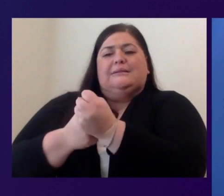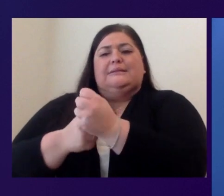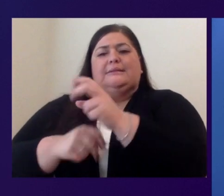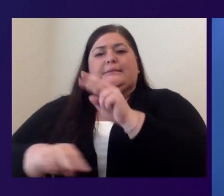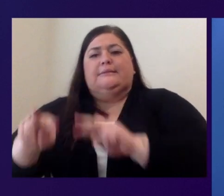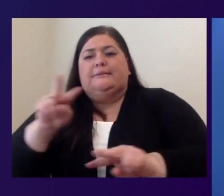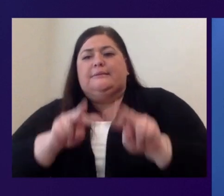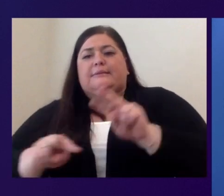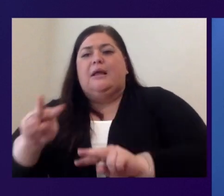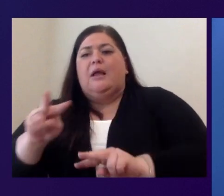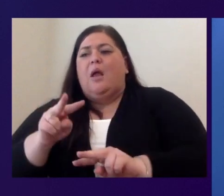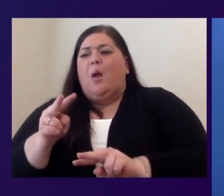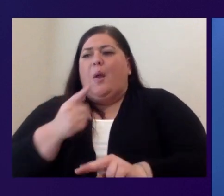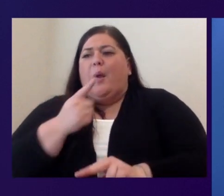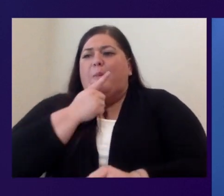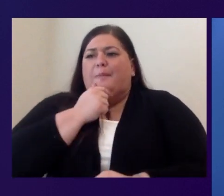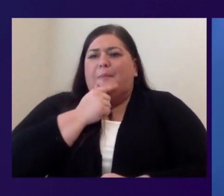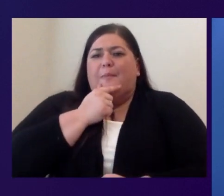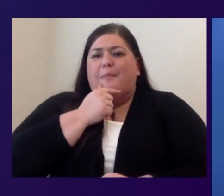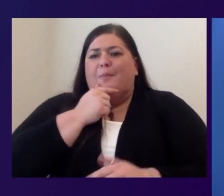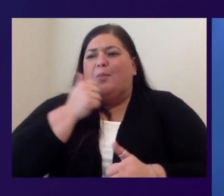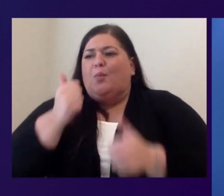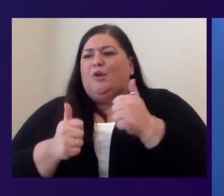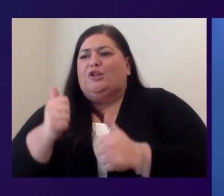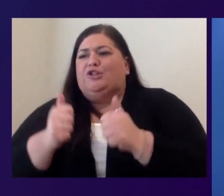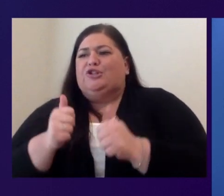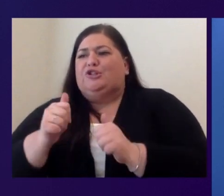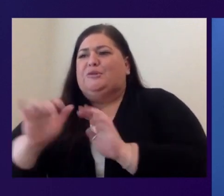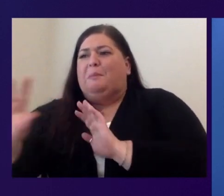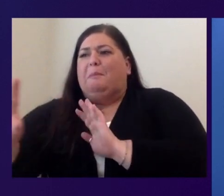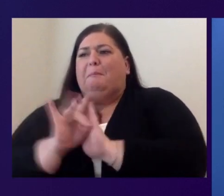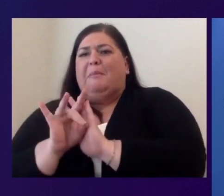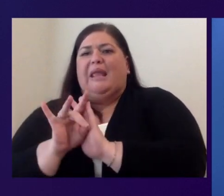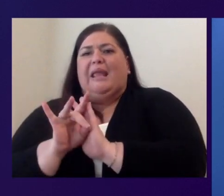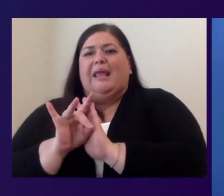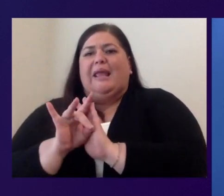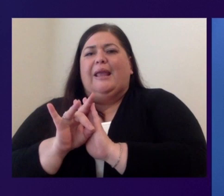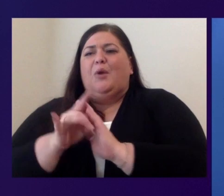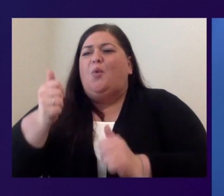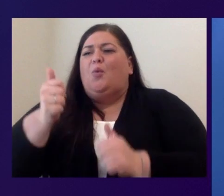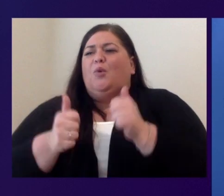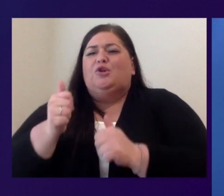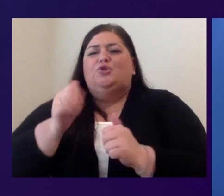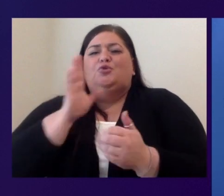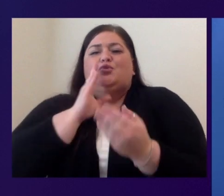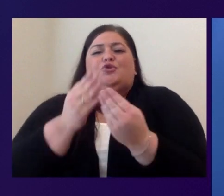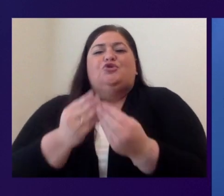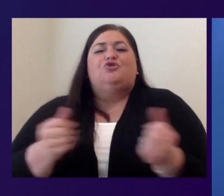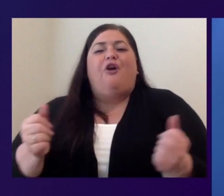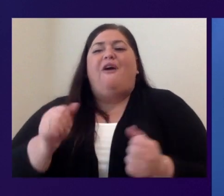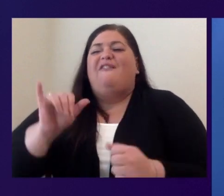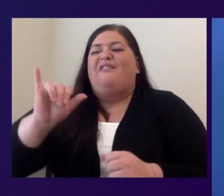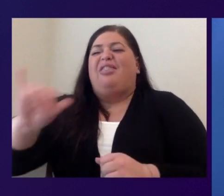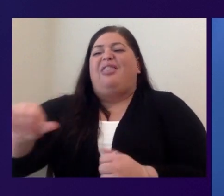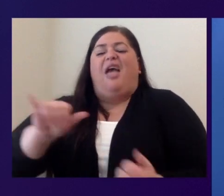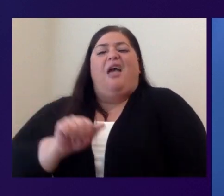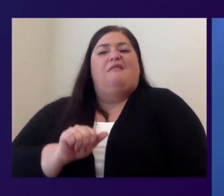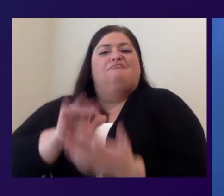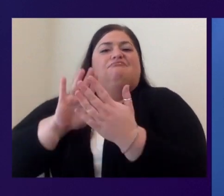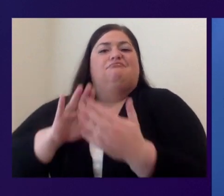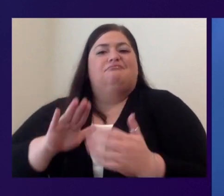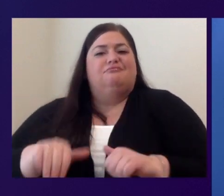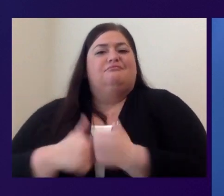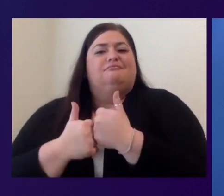well, what do I pick, right? Like, I've got this problem. What solves my problem? The end users, like you were saying, Hassan, they just want